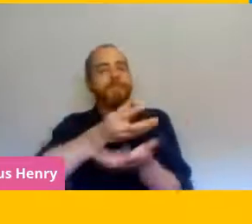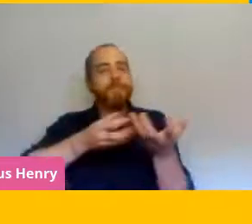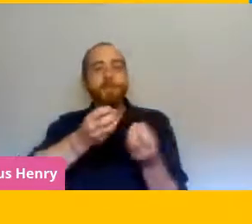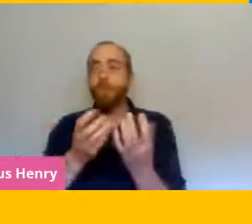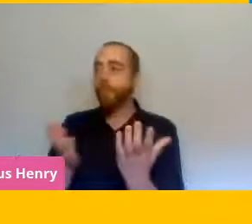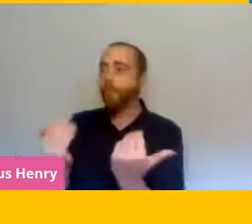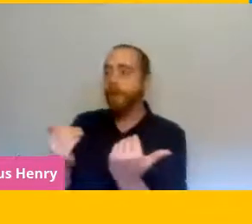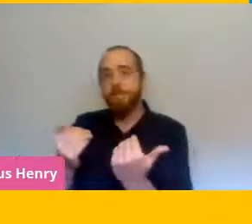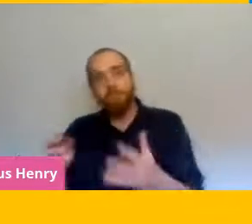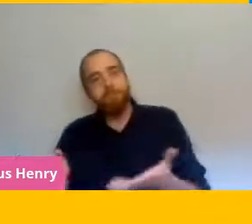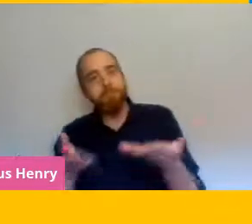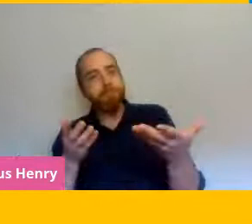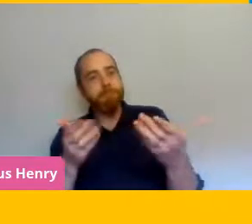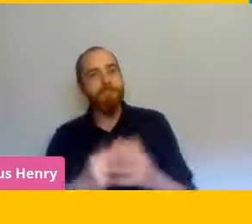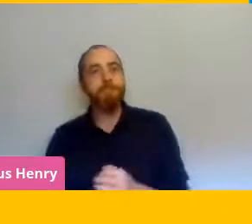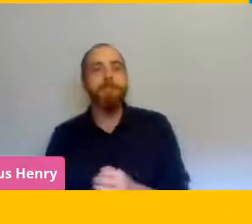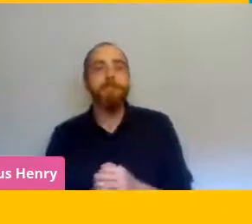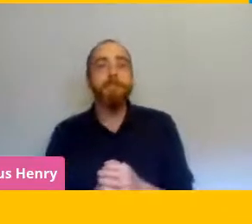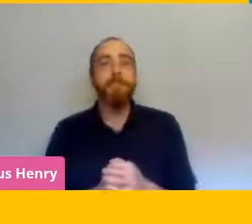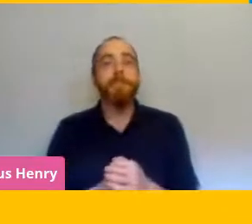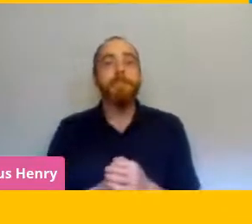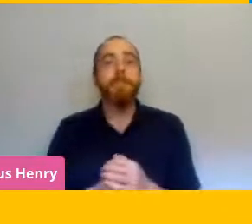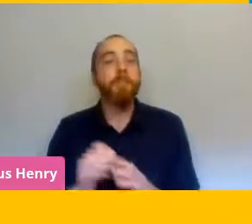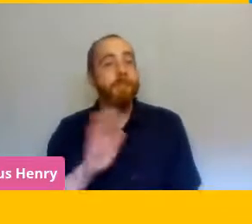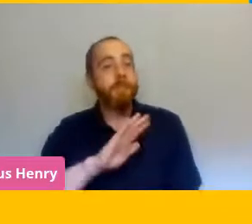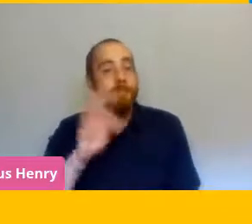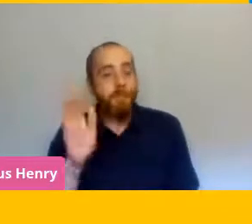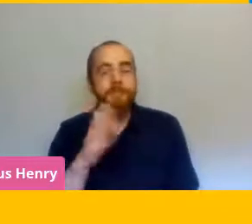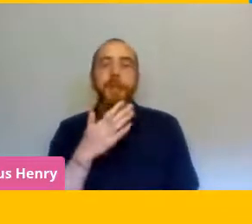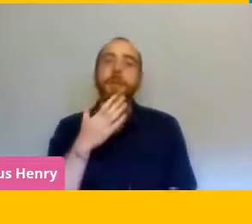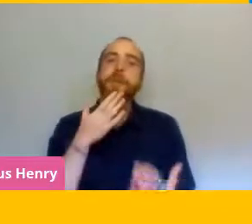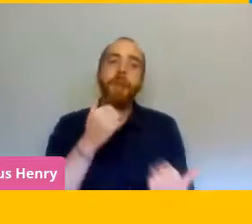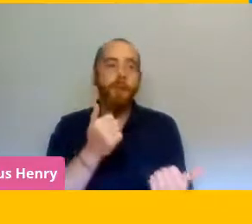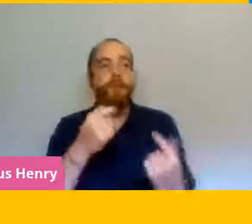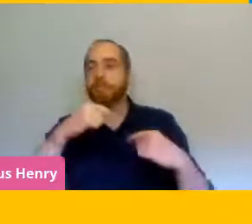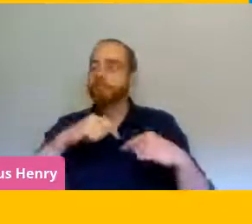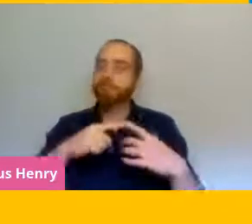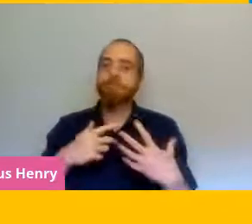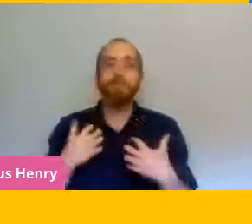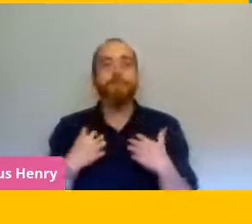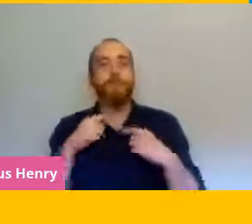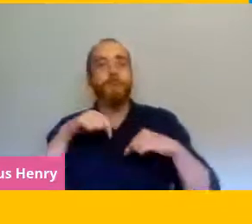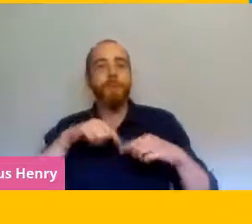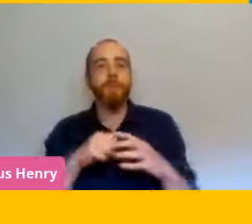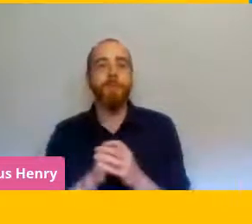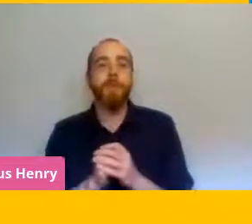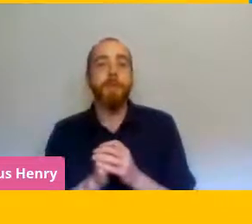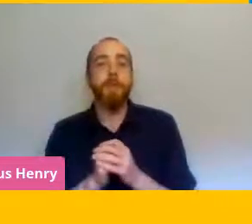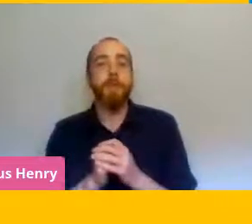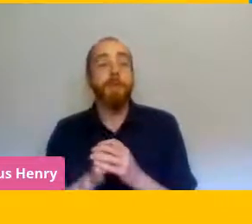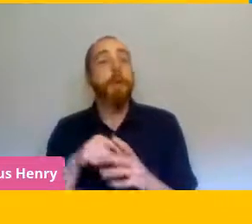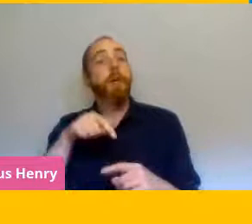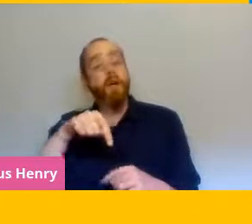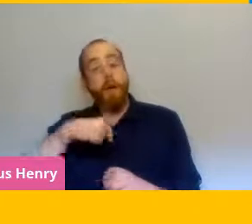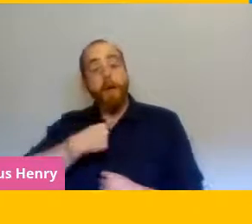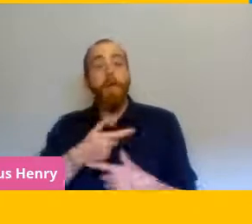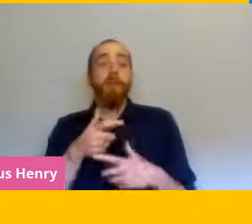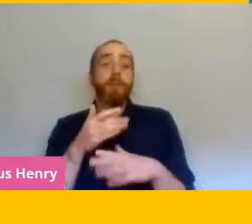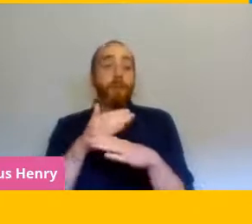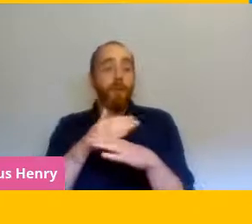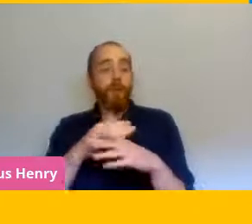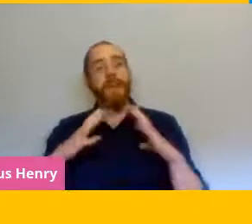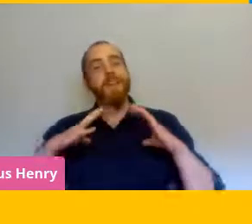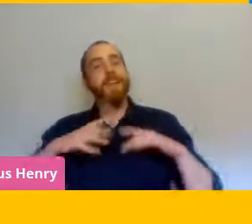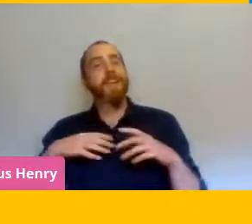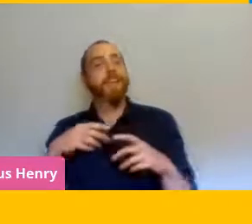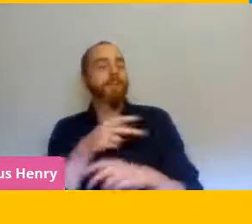go. Hi, thanks, Jane, and thanks for having us. So I'm Stefan Blaney. I am Anti-Casualisation Officer at University of Sheffield,